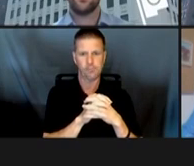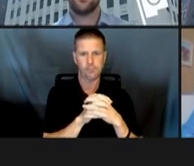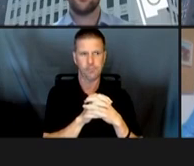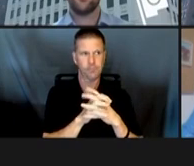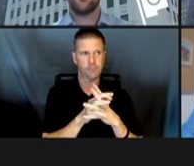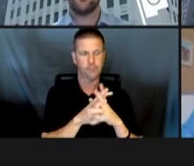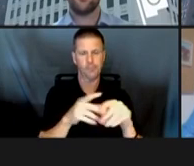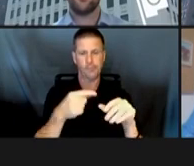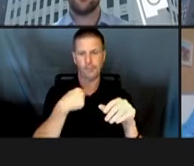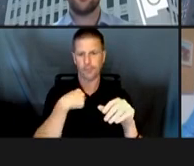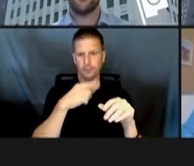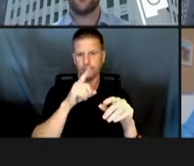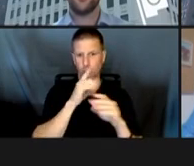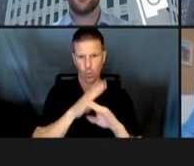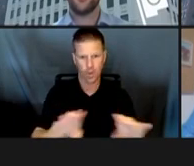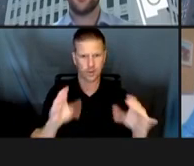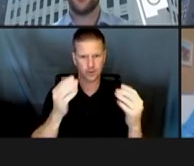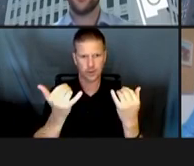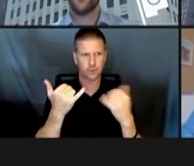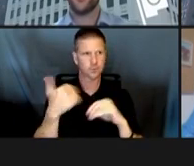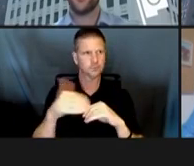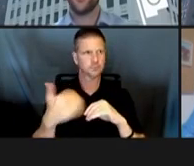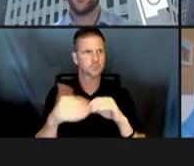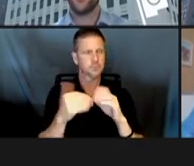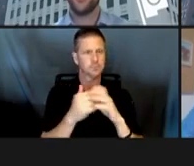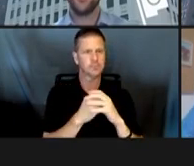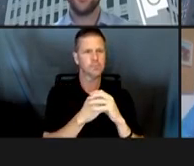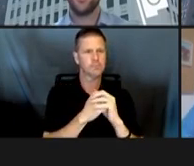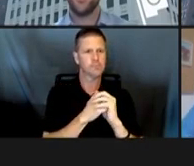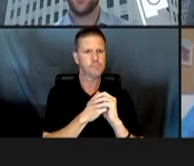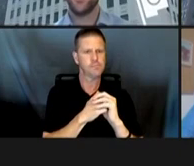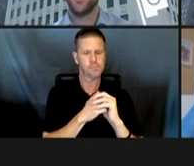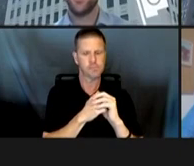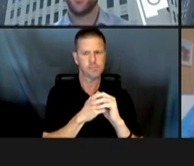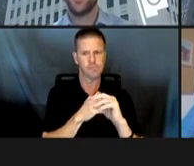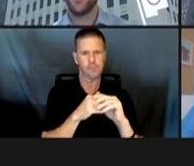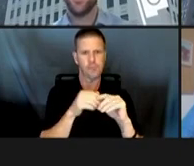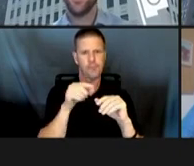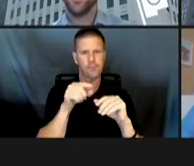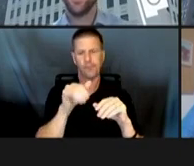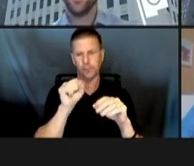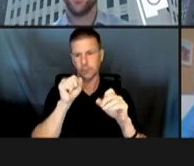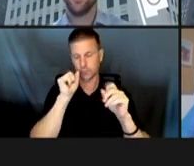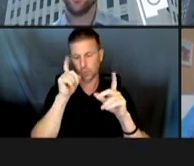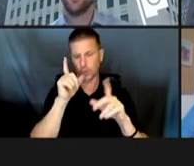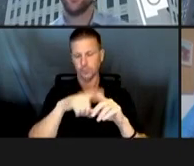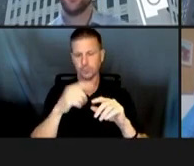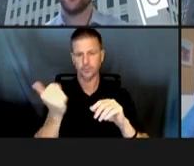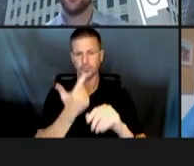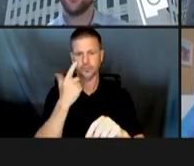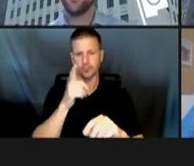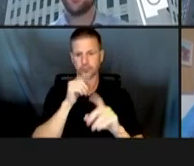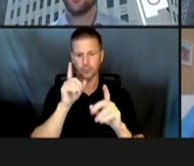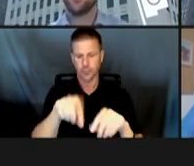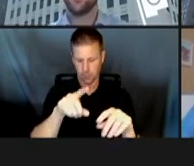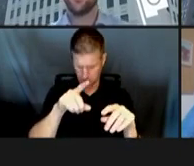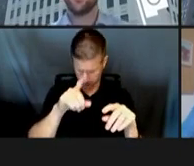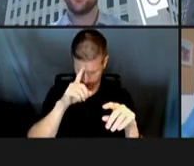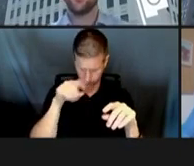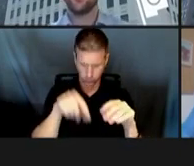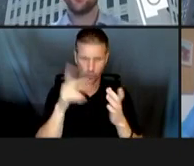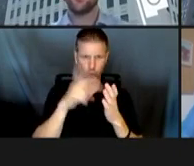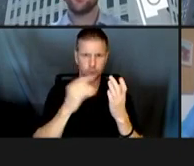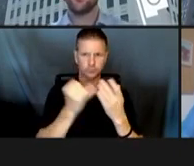We are so quiet today. This is surprising. Thank you to everybody who came on behalf of this